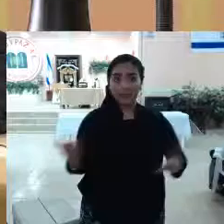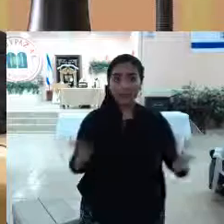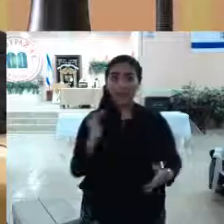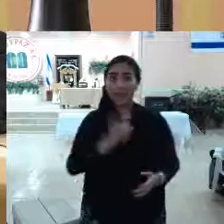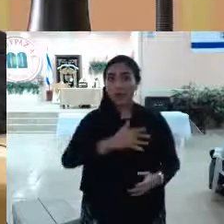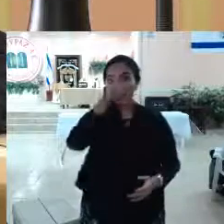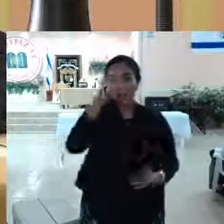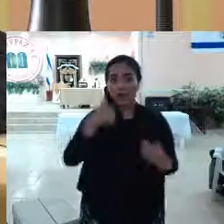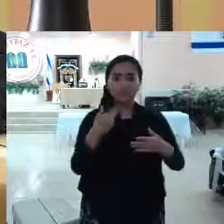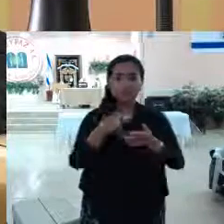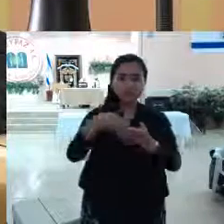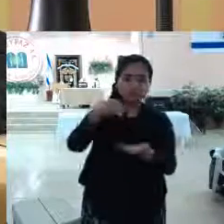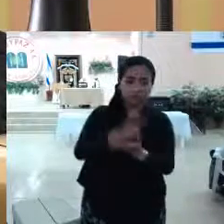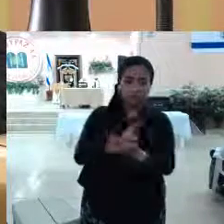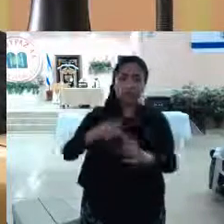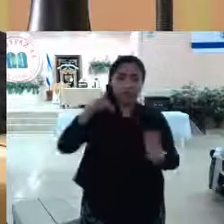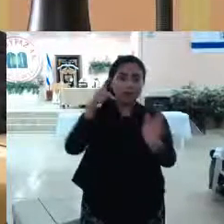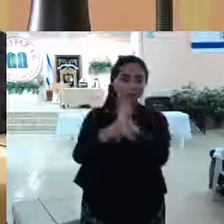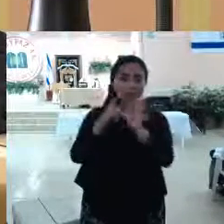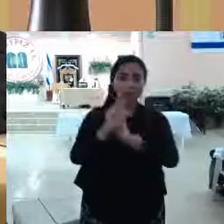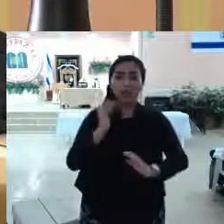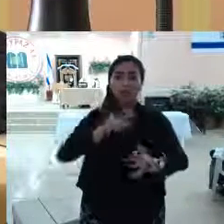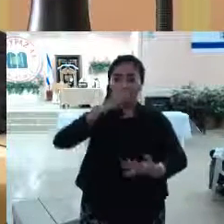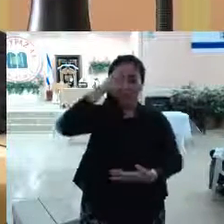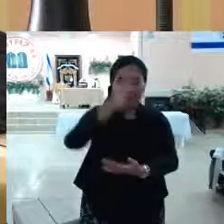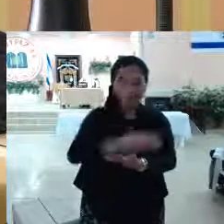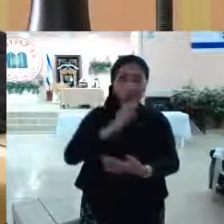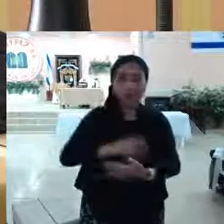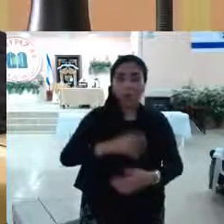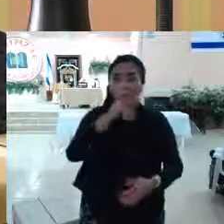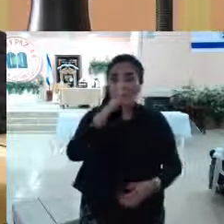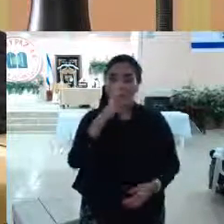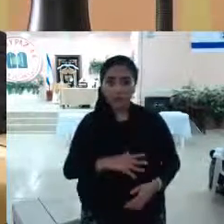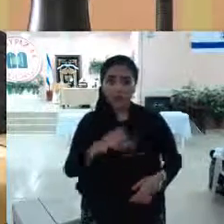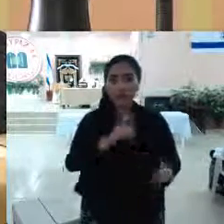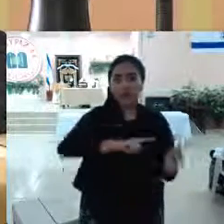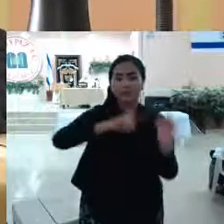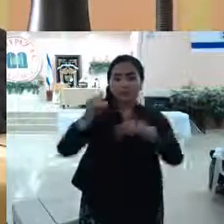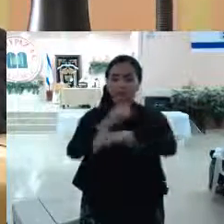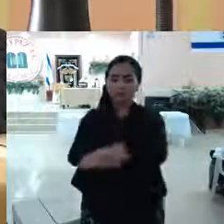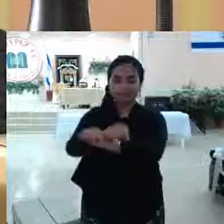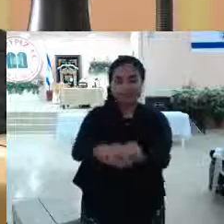nuestros padres han caído a espada y nuestros hijos, nuestras hijas y nuestras mujeres fueron llevados